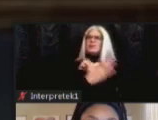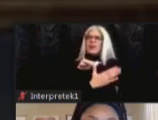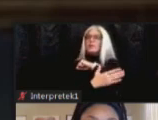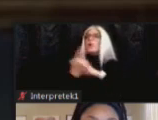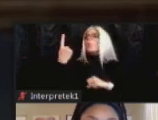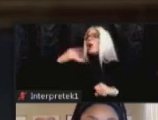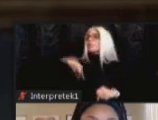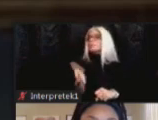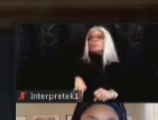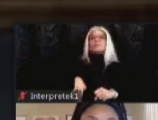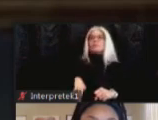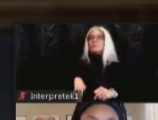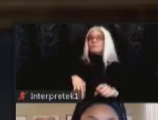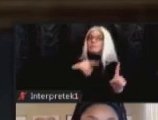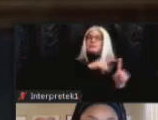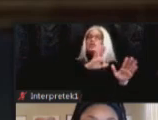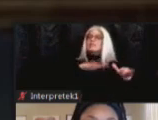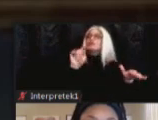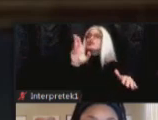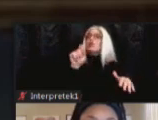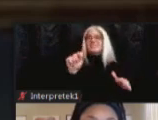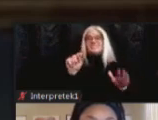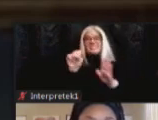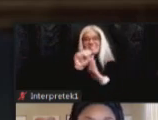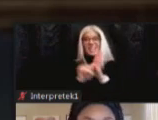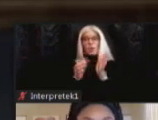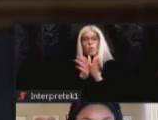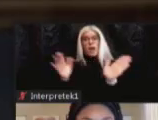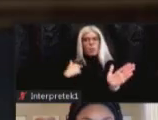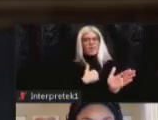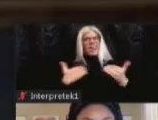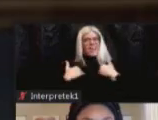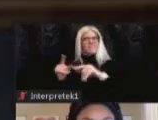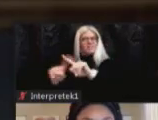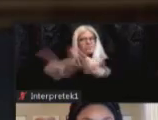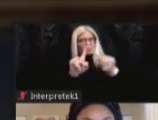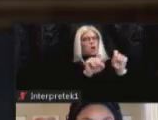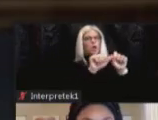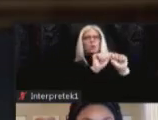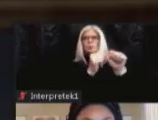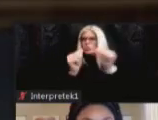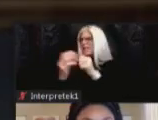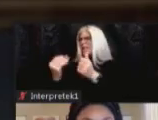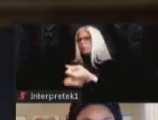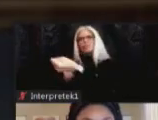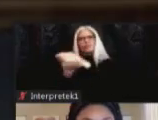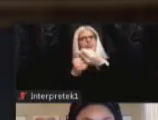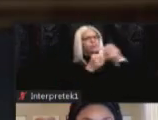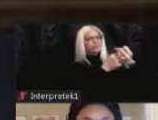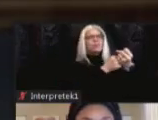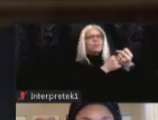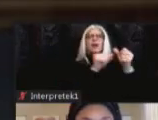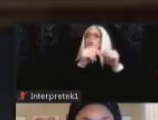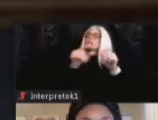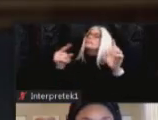that statewide we have an association and we actually sponsor the campaign for grade level reading around the state. And it's been really